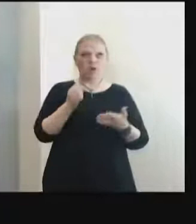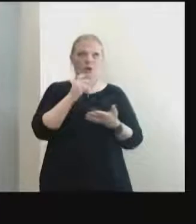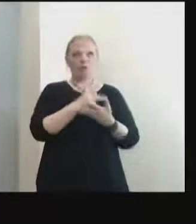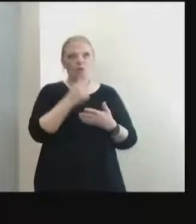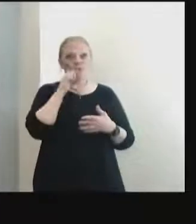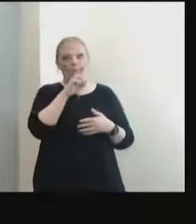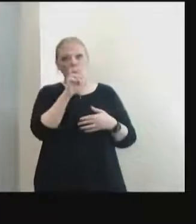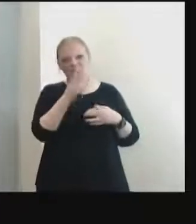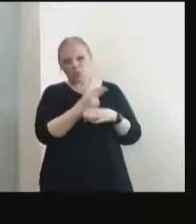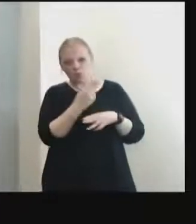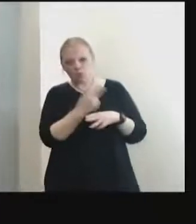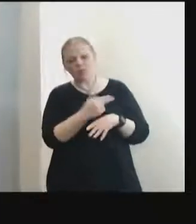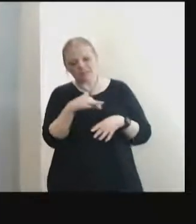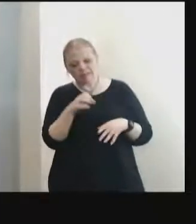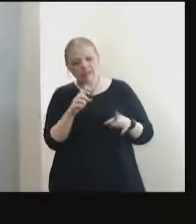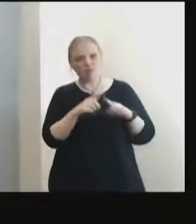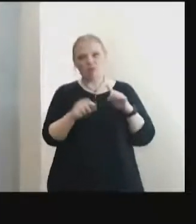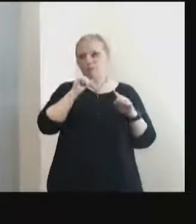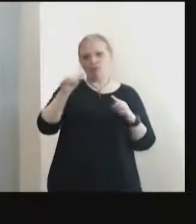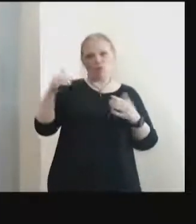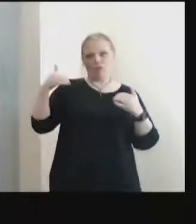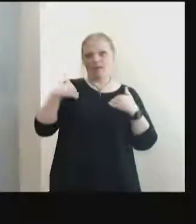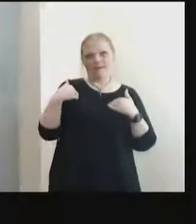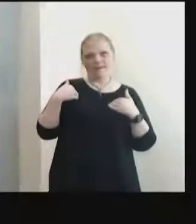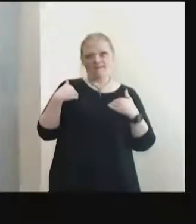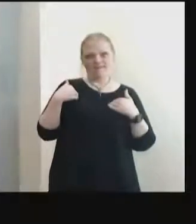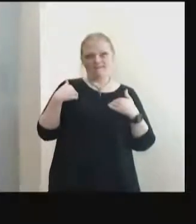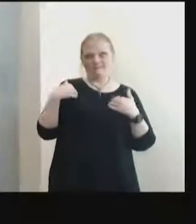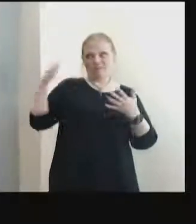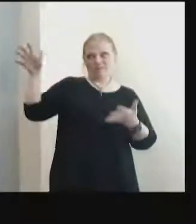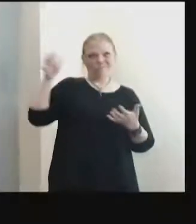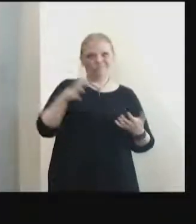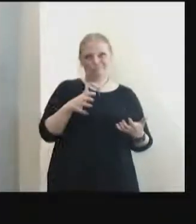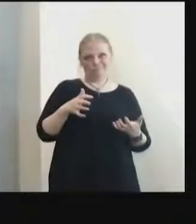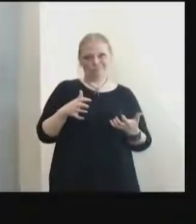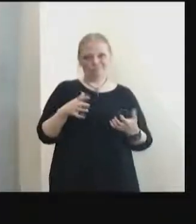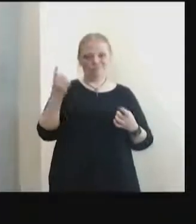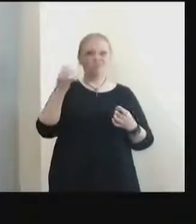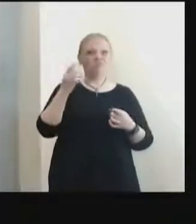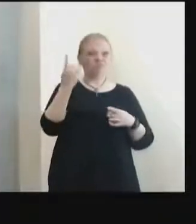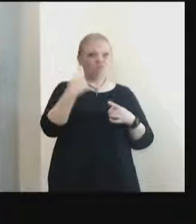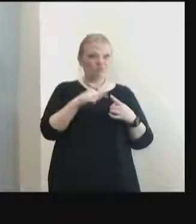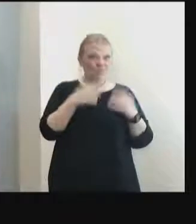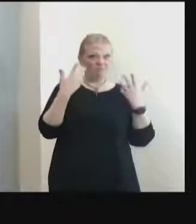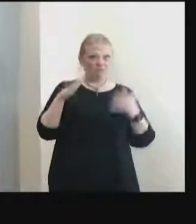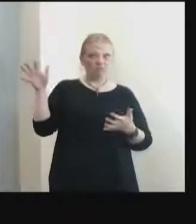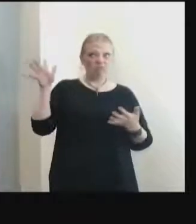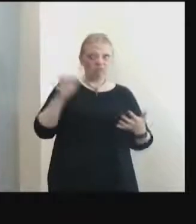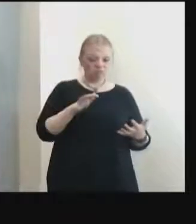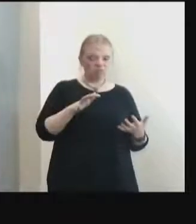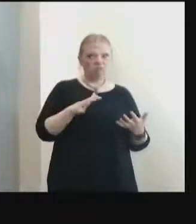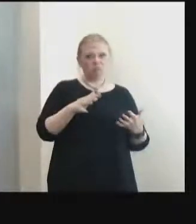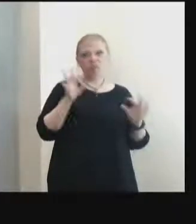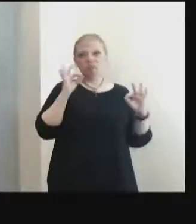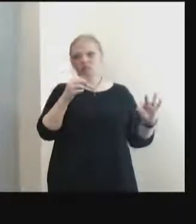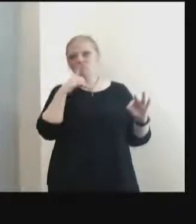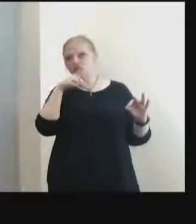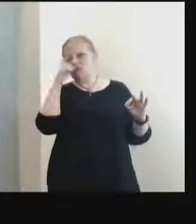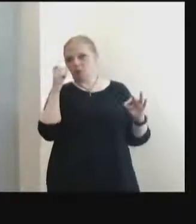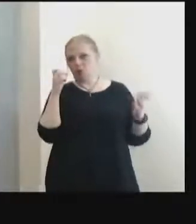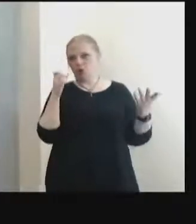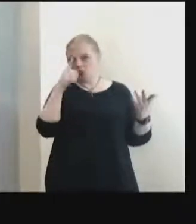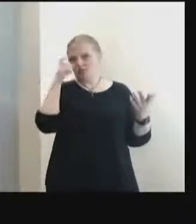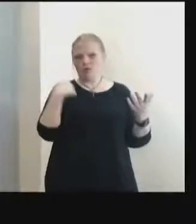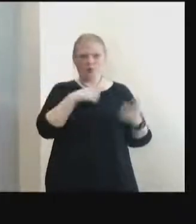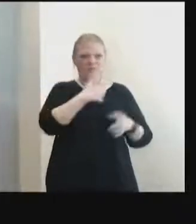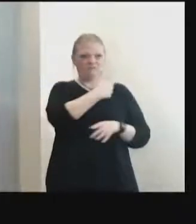reuse, we don't have Johnson & Johnson to give. So once we get more Johnson & Johnson, that'll make much more sense in the summer. But because we've vaccinated